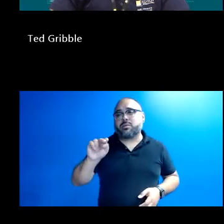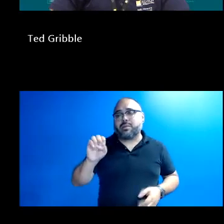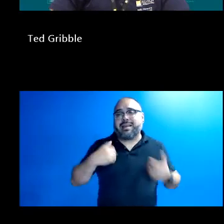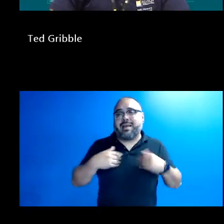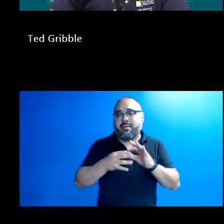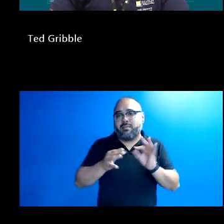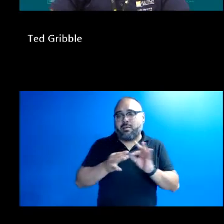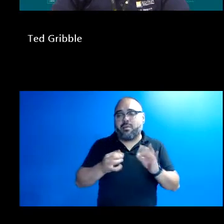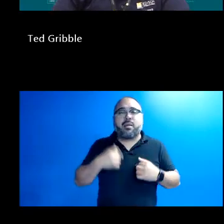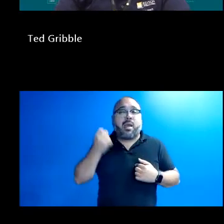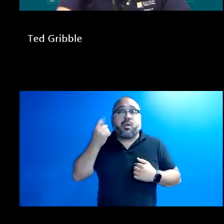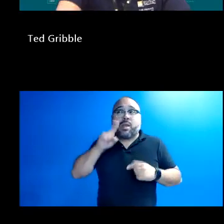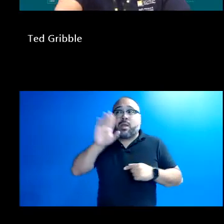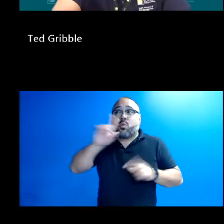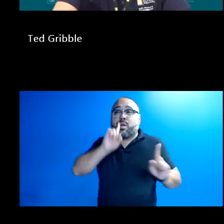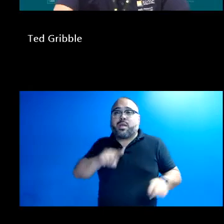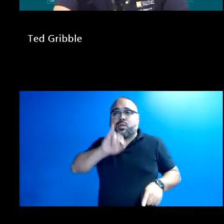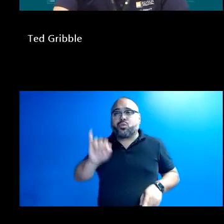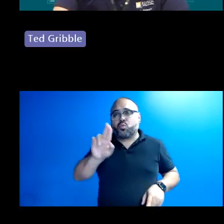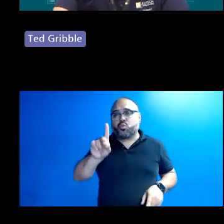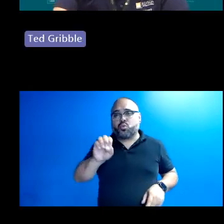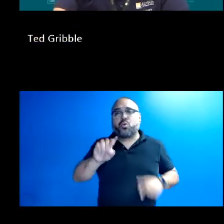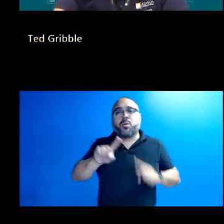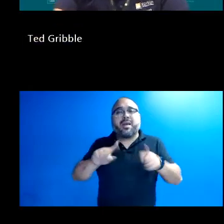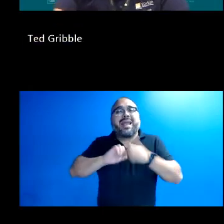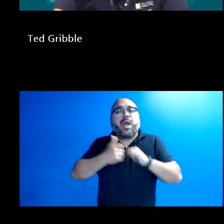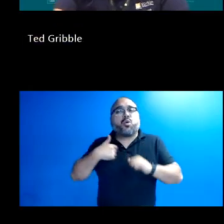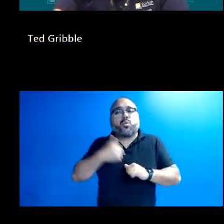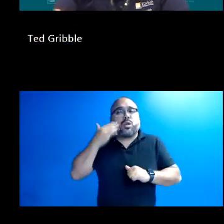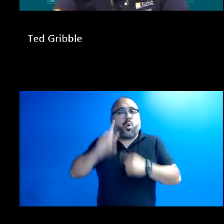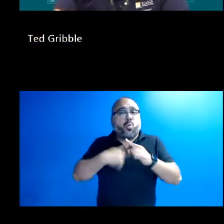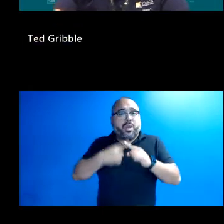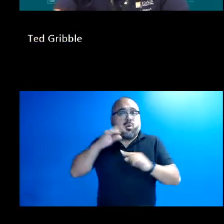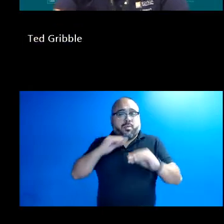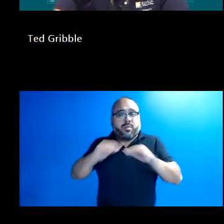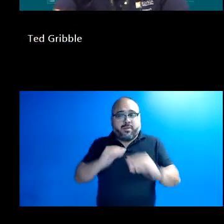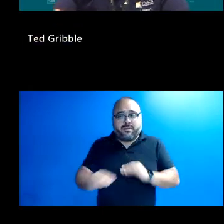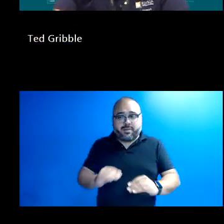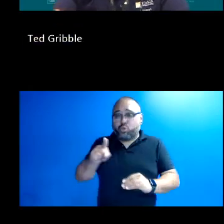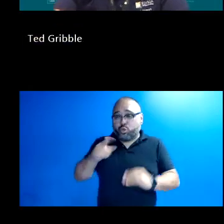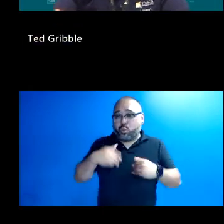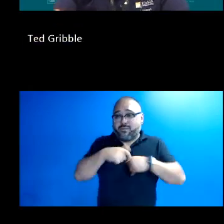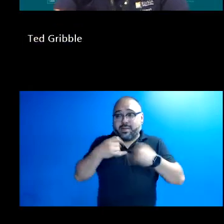the answer, Jude, but how can we know when this will be fixed? Do you have a timeline?